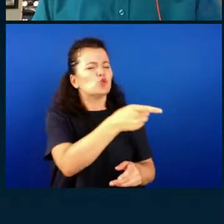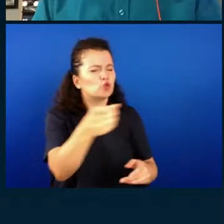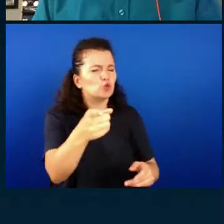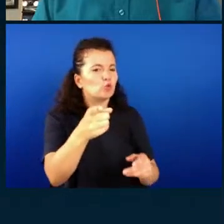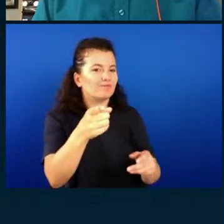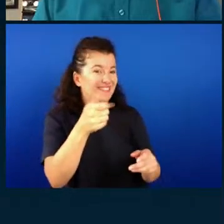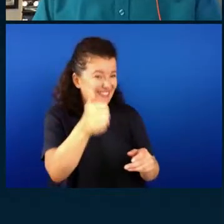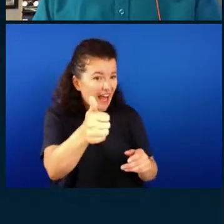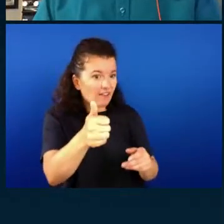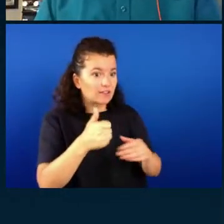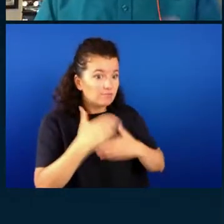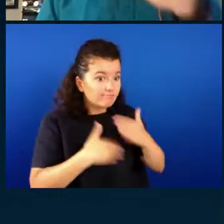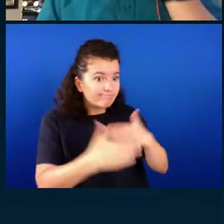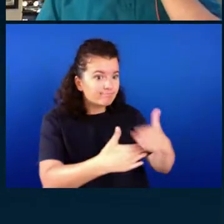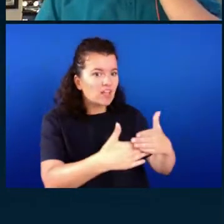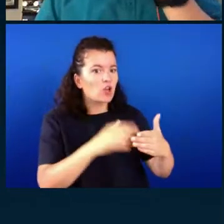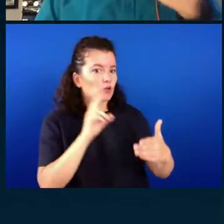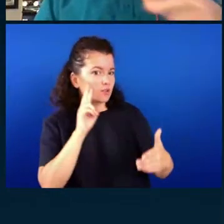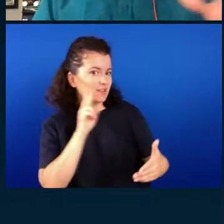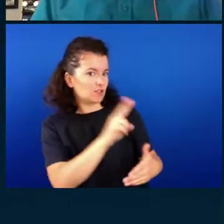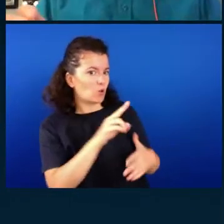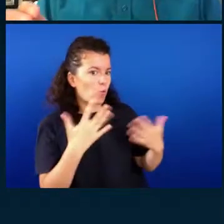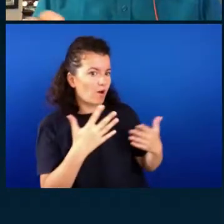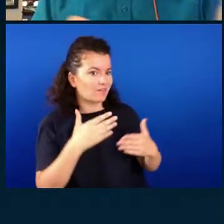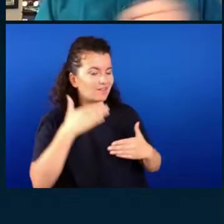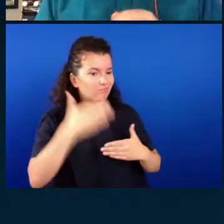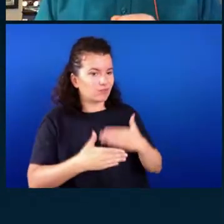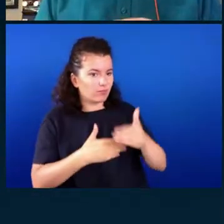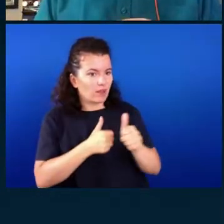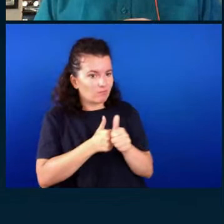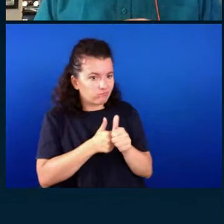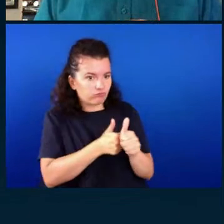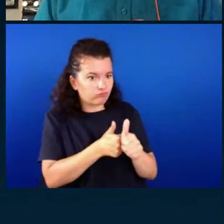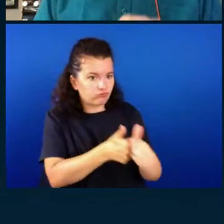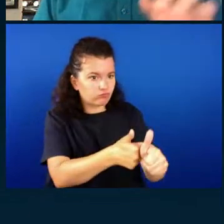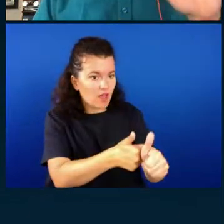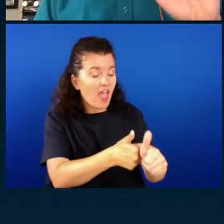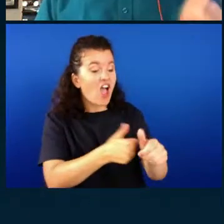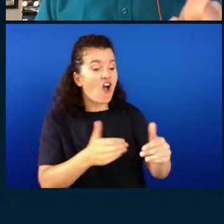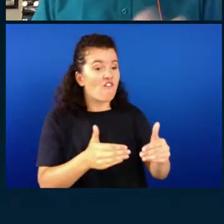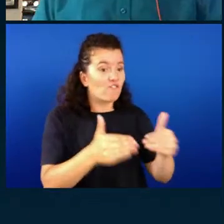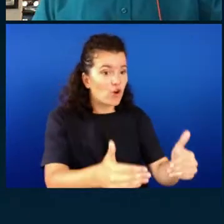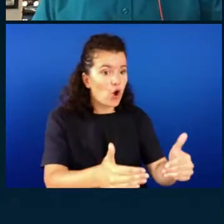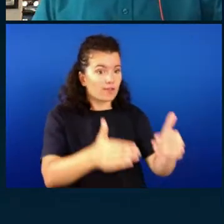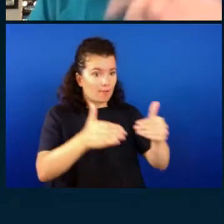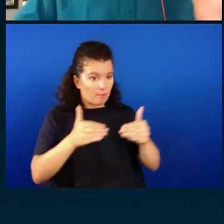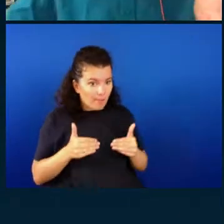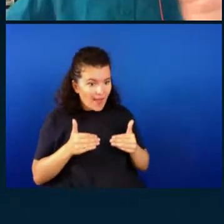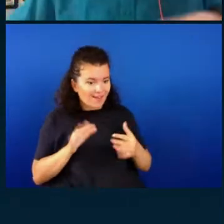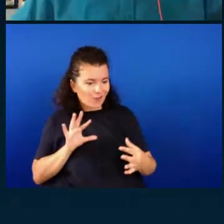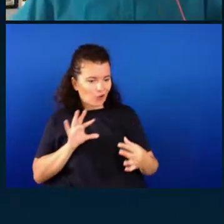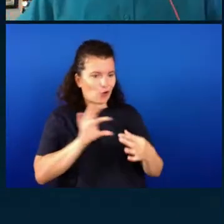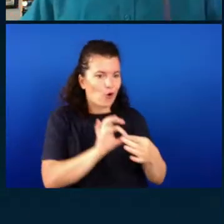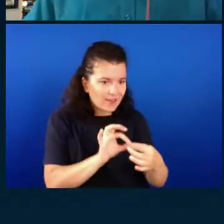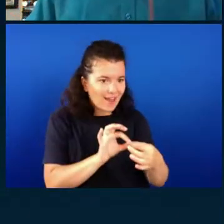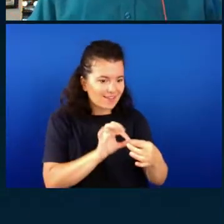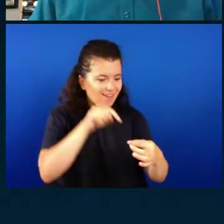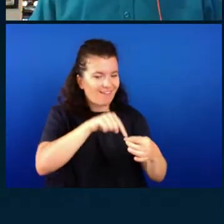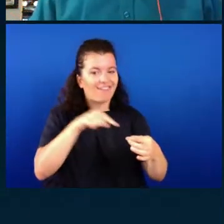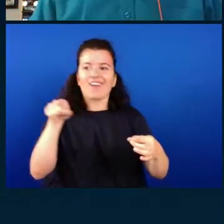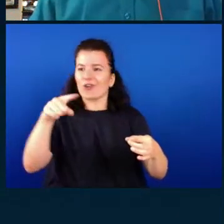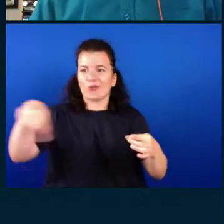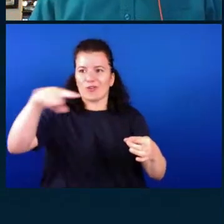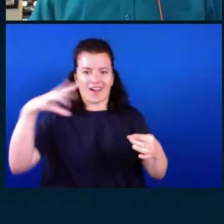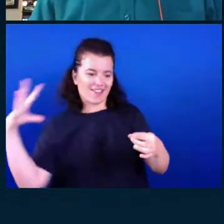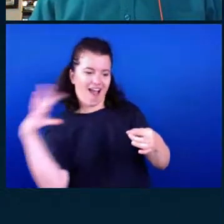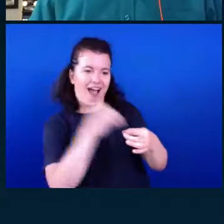really cool distributed trace, where it actually connects the front end and the back end. And the one thing that I'm kind of rushing through, and I'm not going to show you